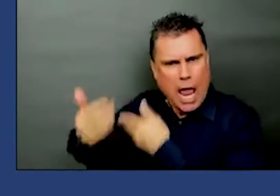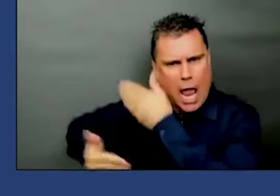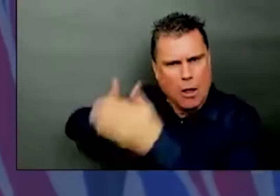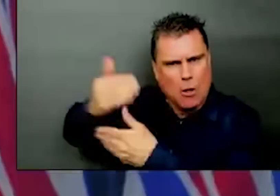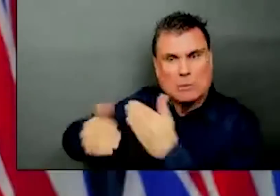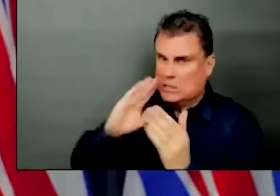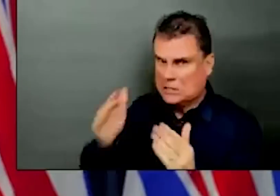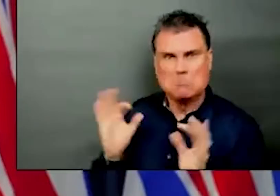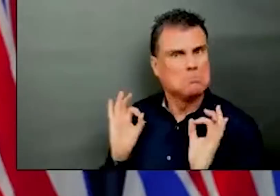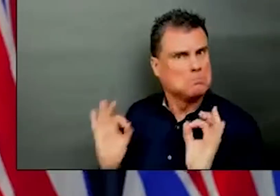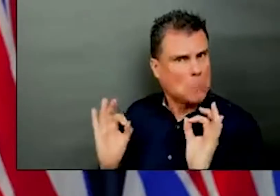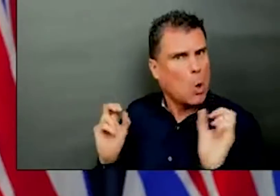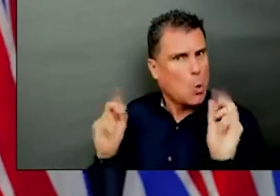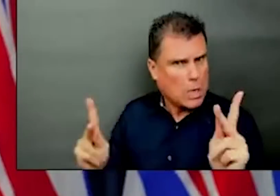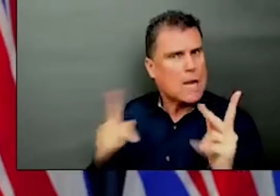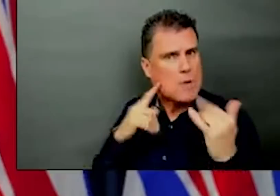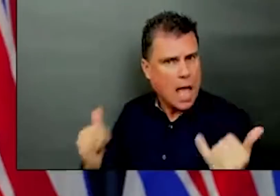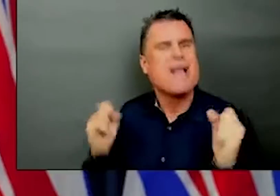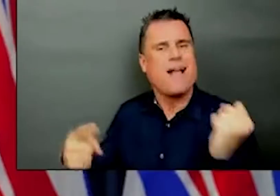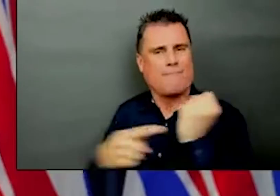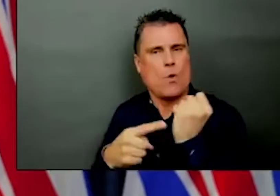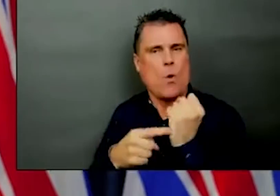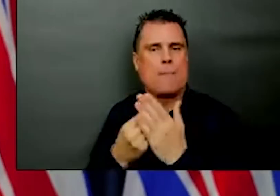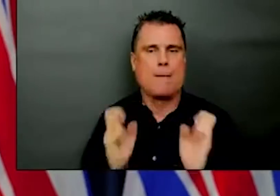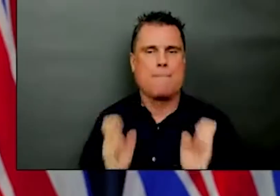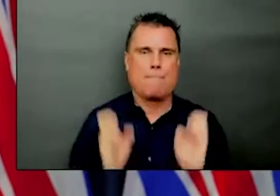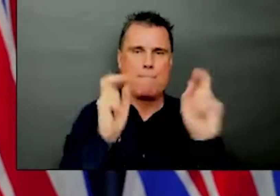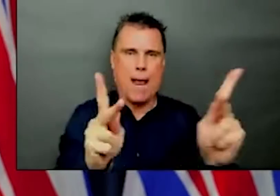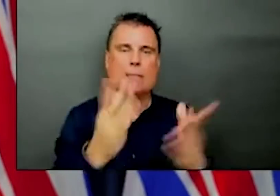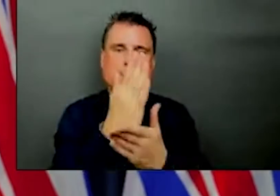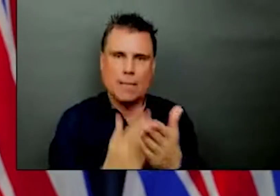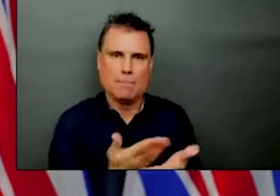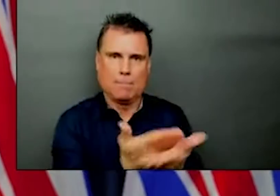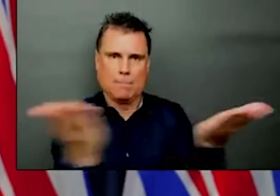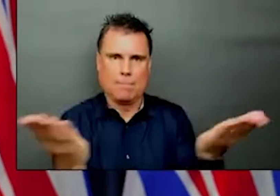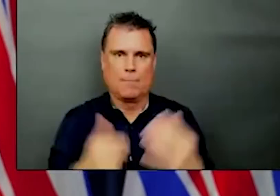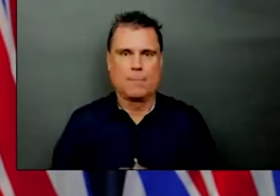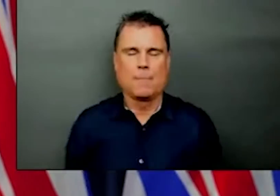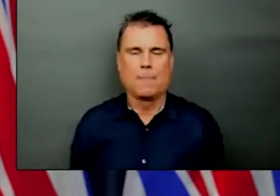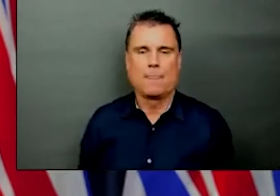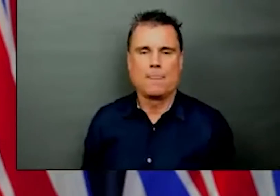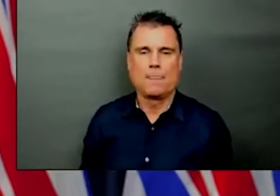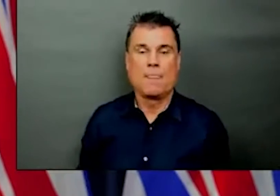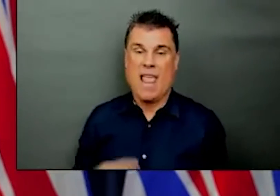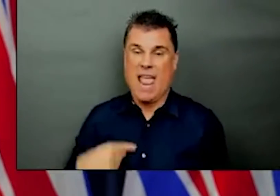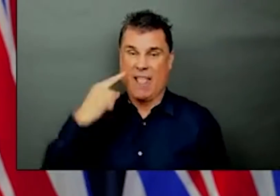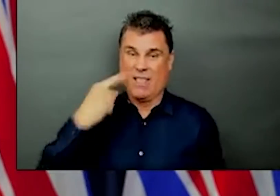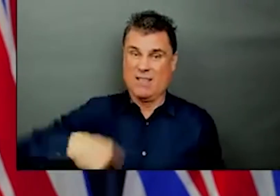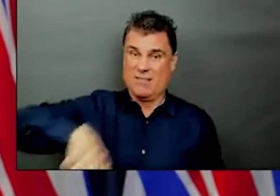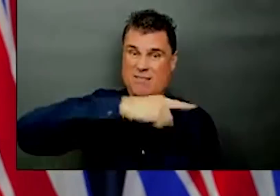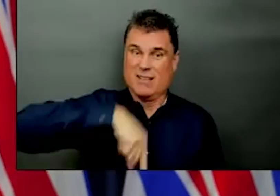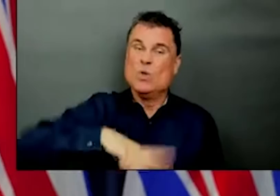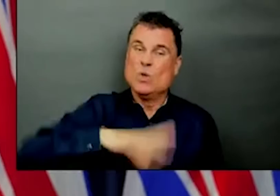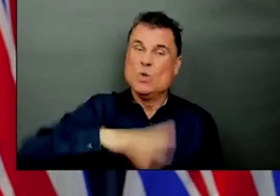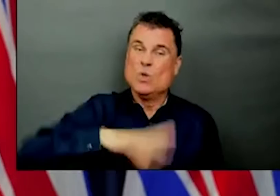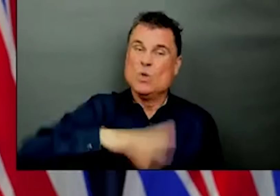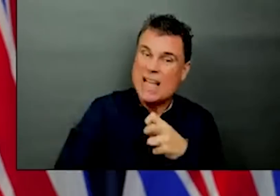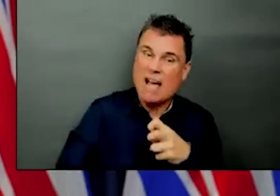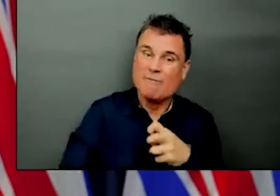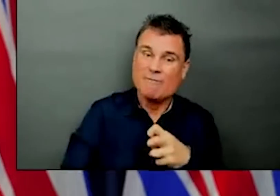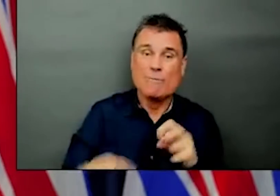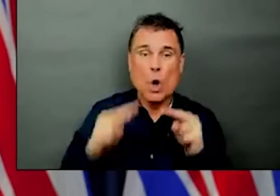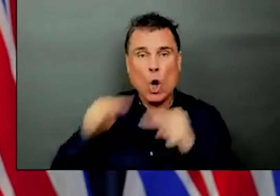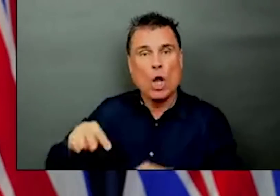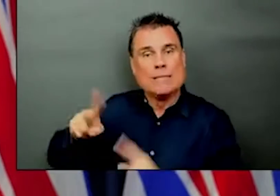Sure, thanks. I mean, I guess it's tough for us because we haven't seen your Q2 numbers. We don't know what your Q3 numbers are. We have no idea